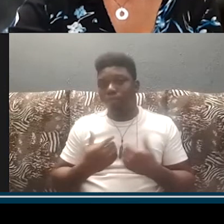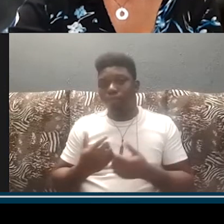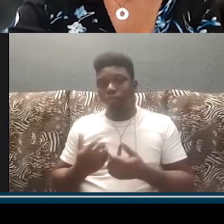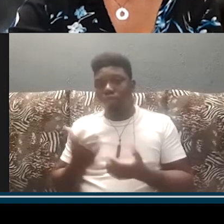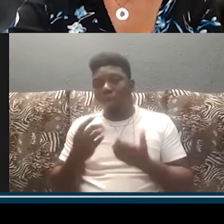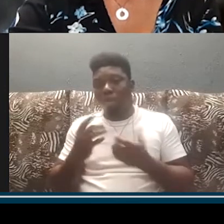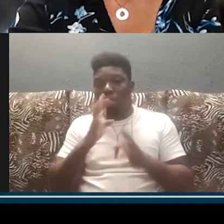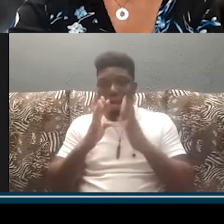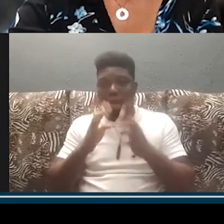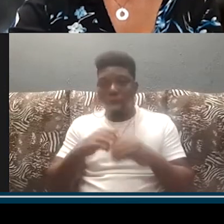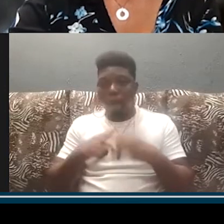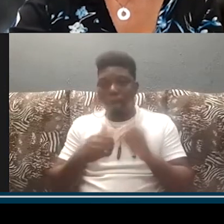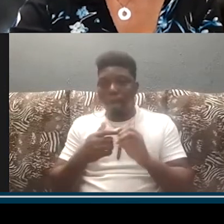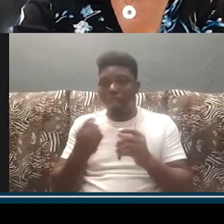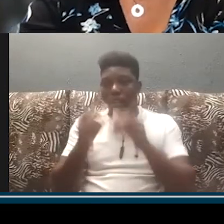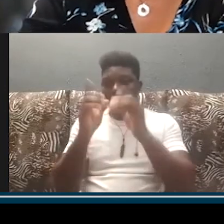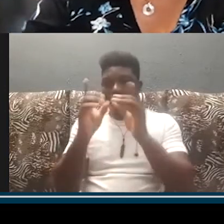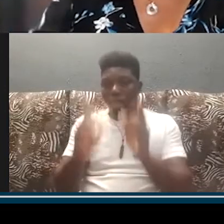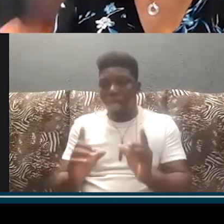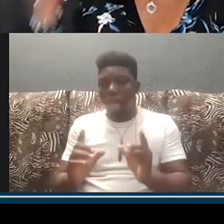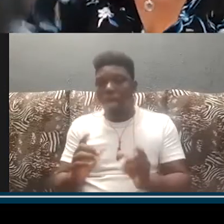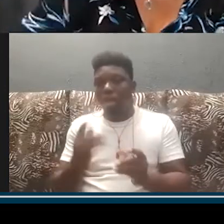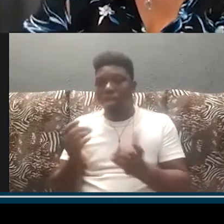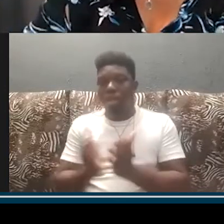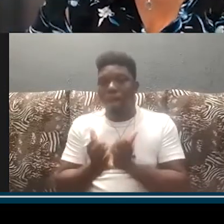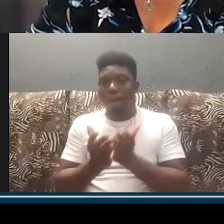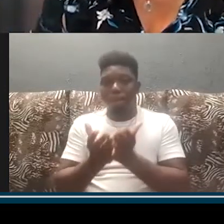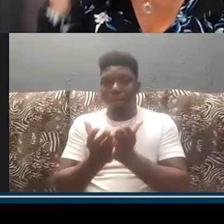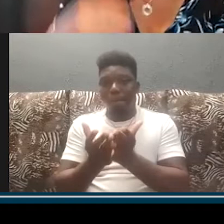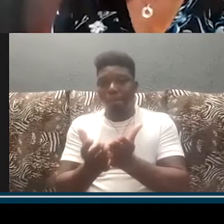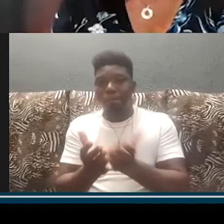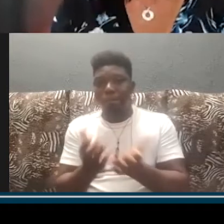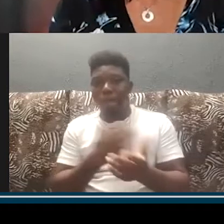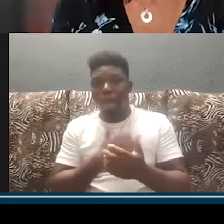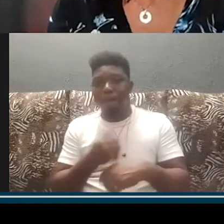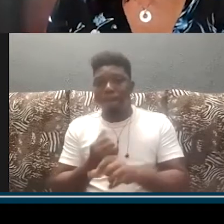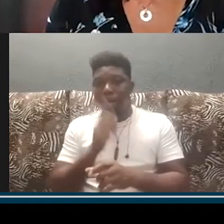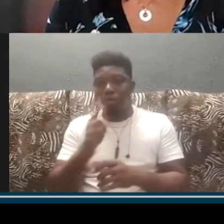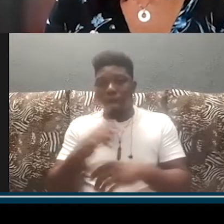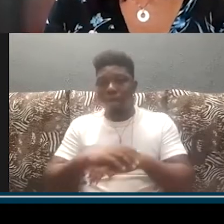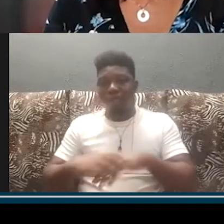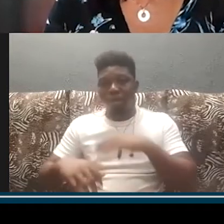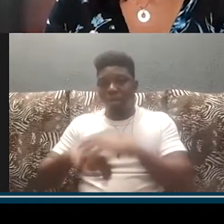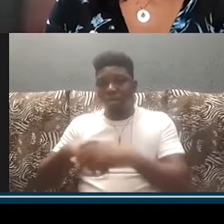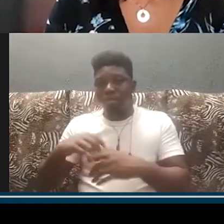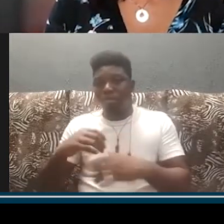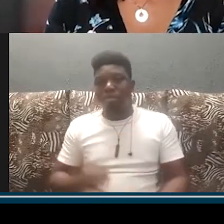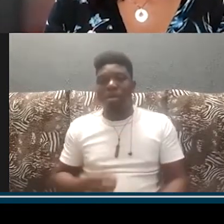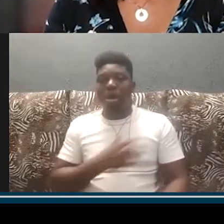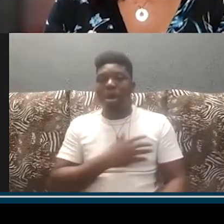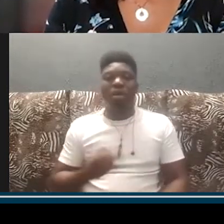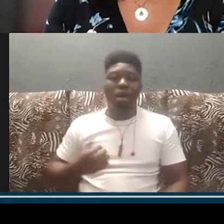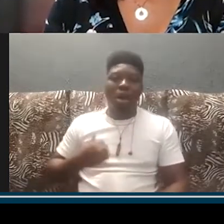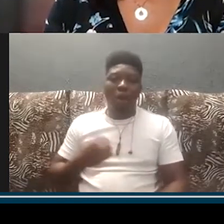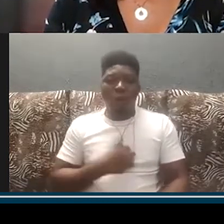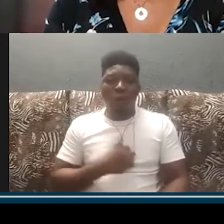boat and make sure you're comfortable and make sure we're briefed on what you need. I would much rather have that conversation now, and